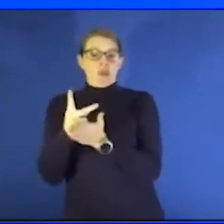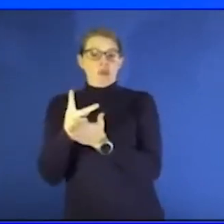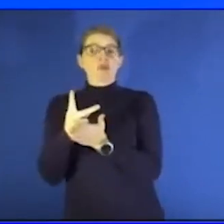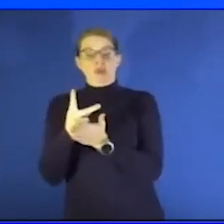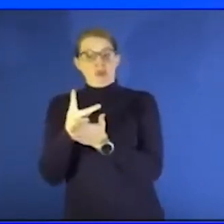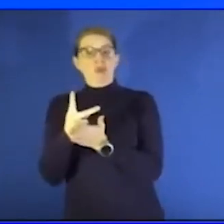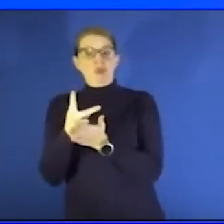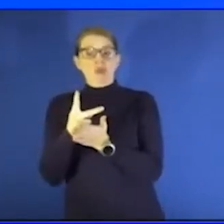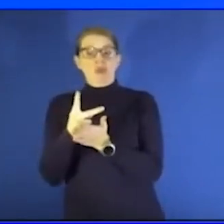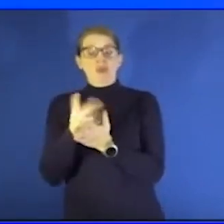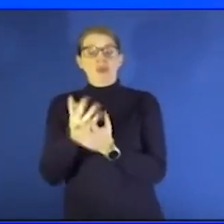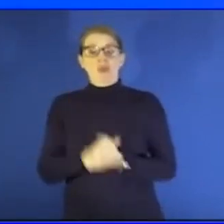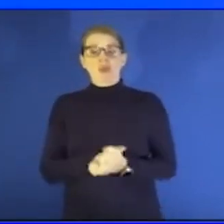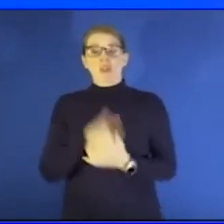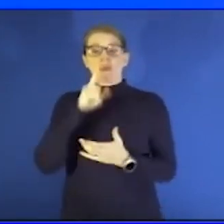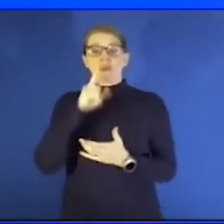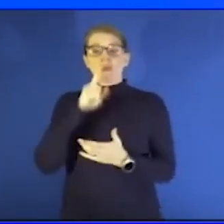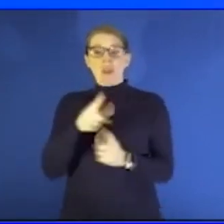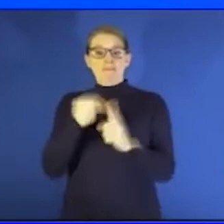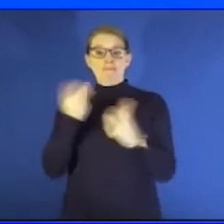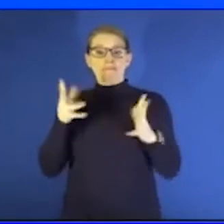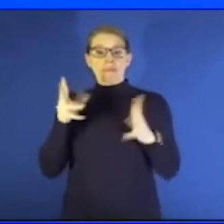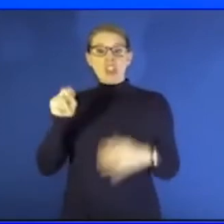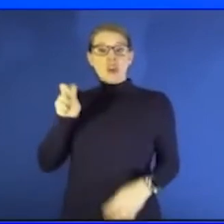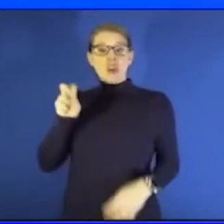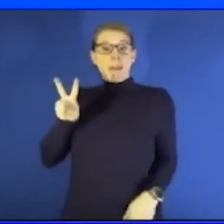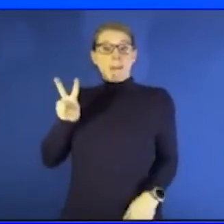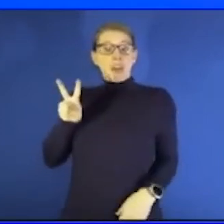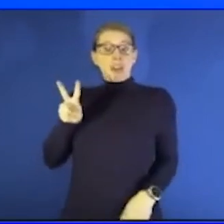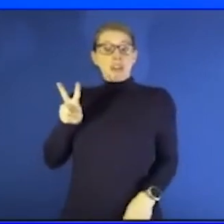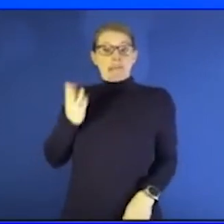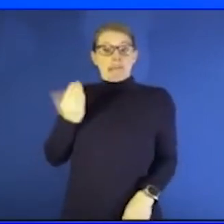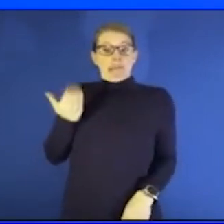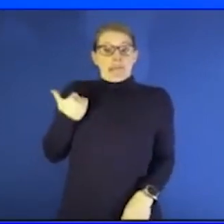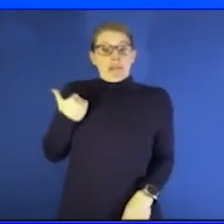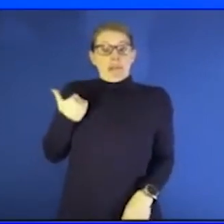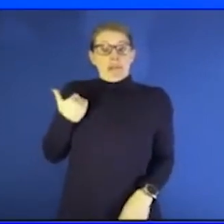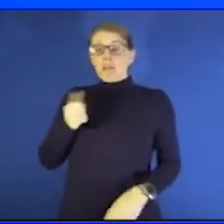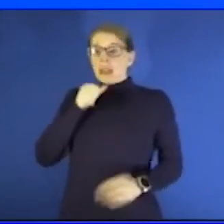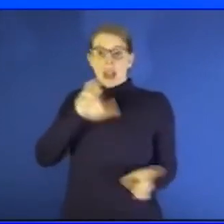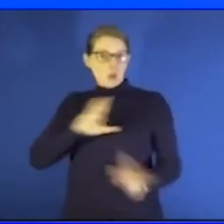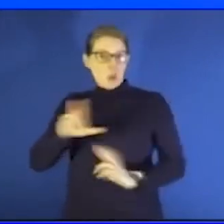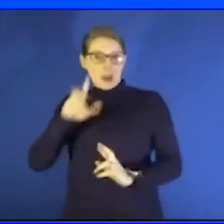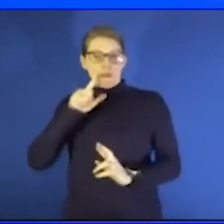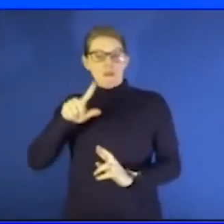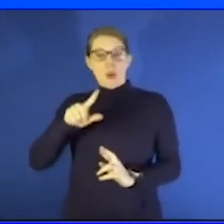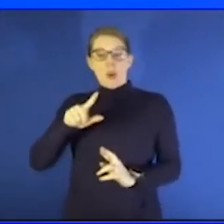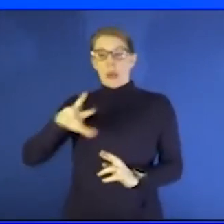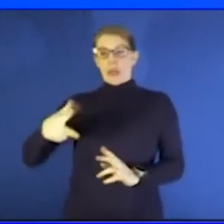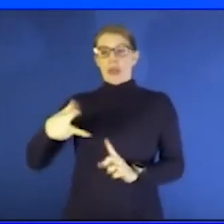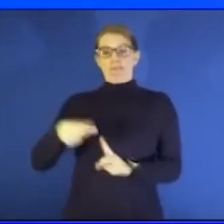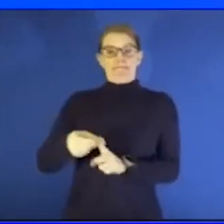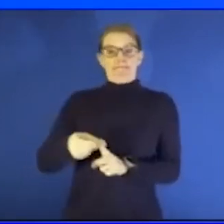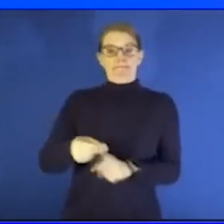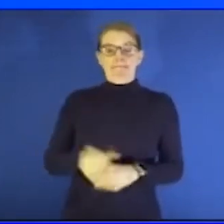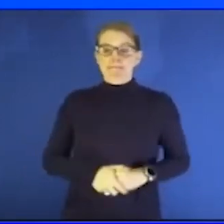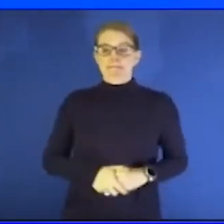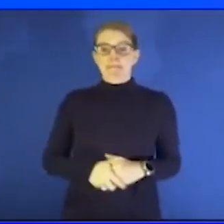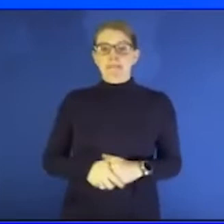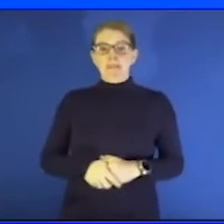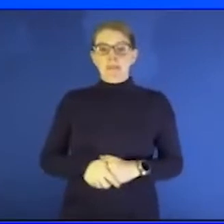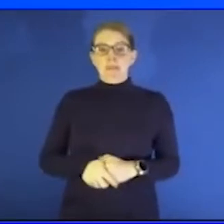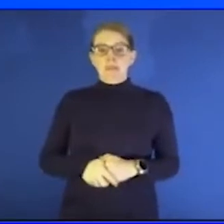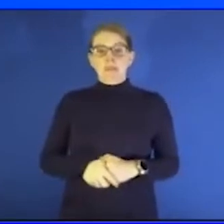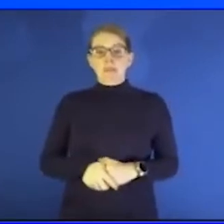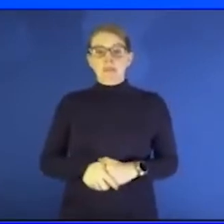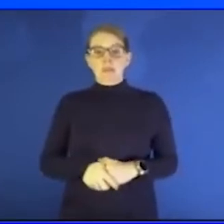authorization for vaccination in November, so they're not anywhere near ready for boosters at this point. I'm sure that by the time we need to